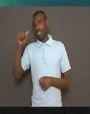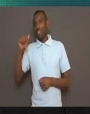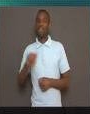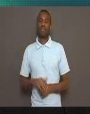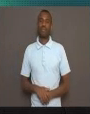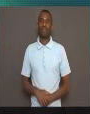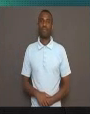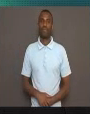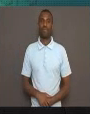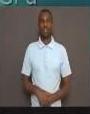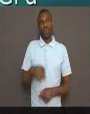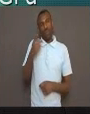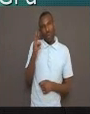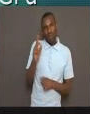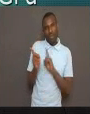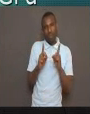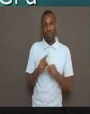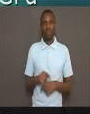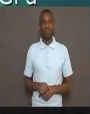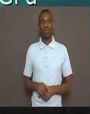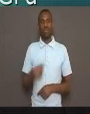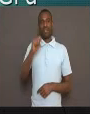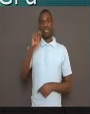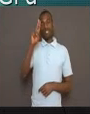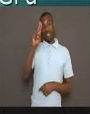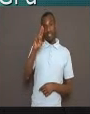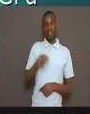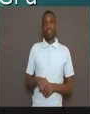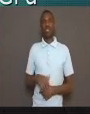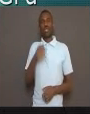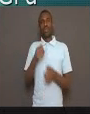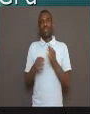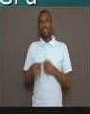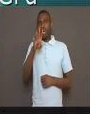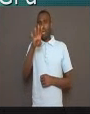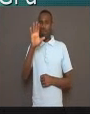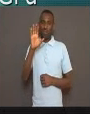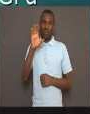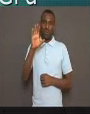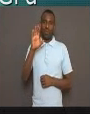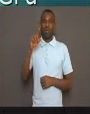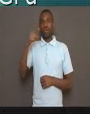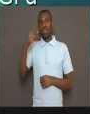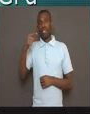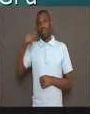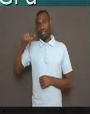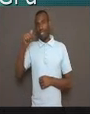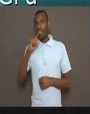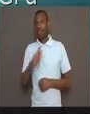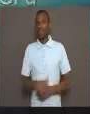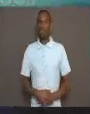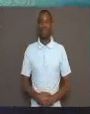gigapascals, or tungsten, which is about 400 gigapascals.